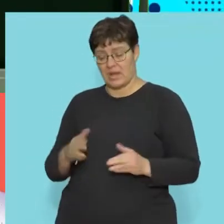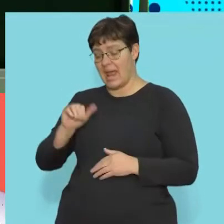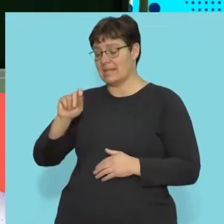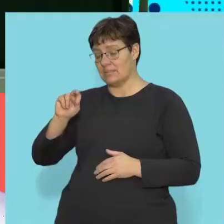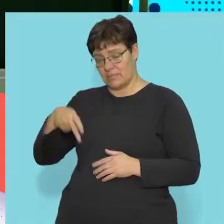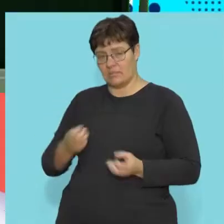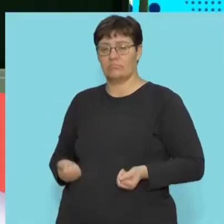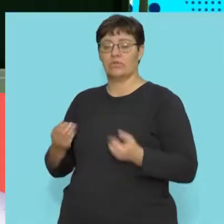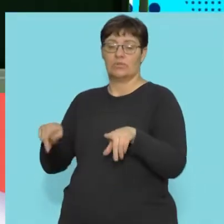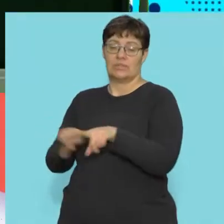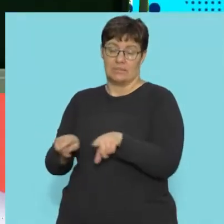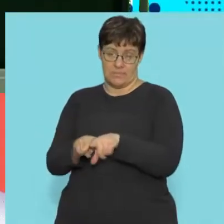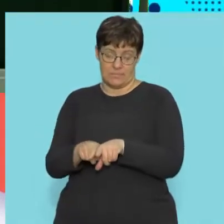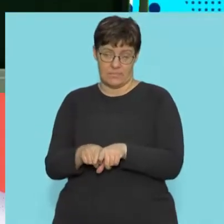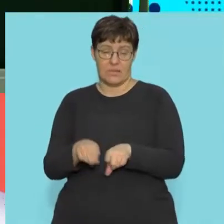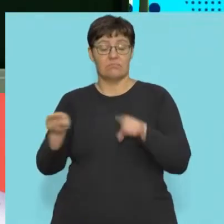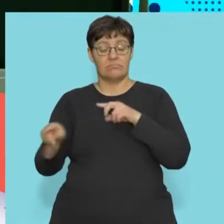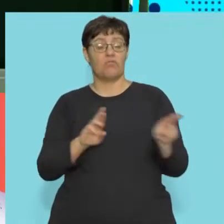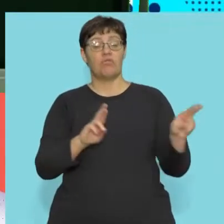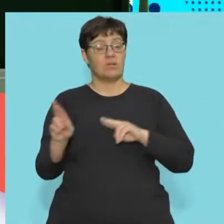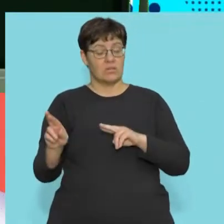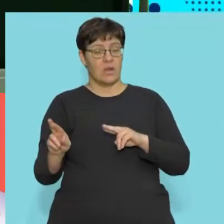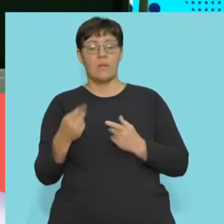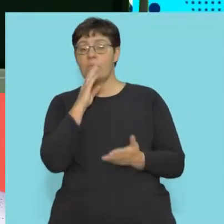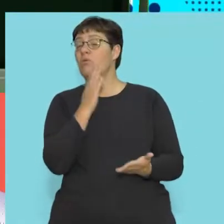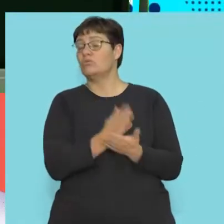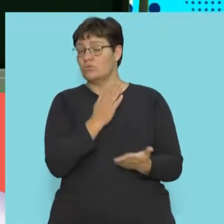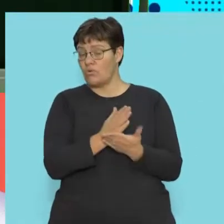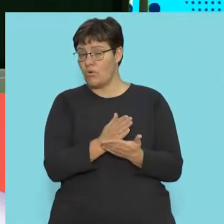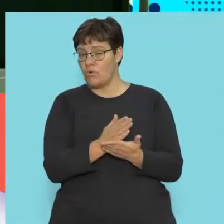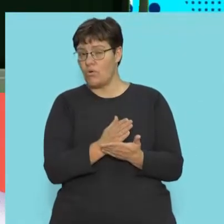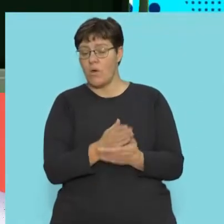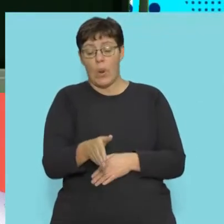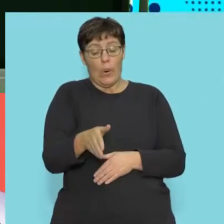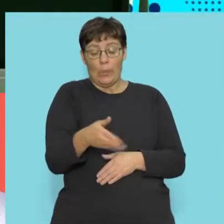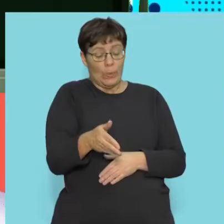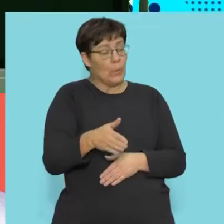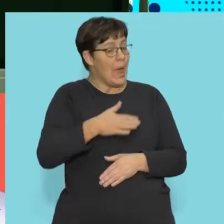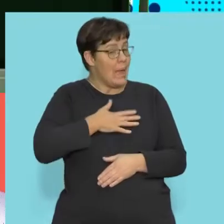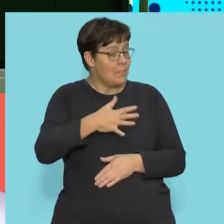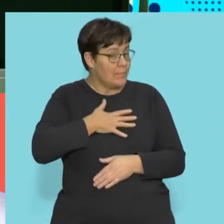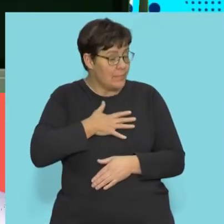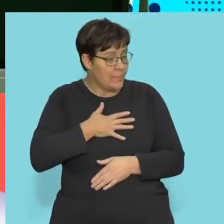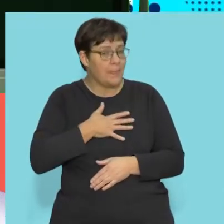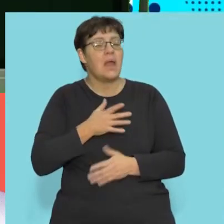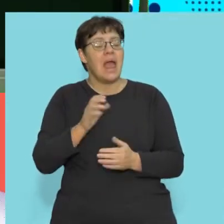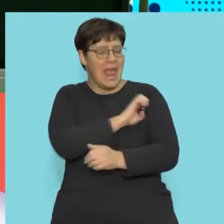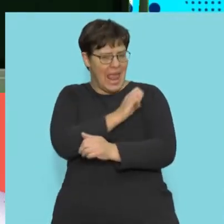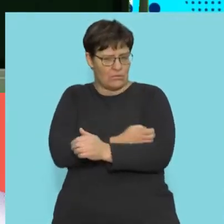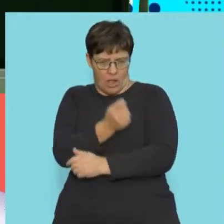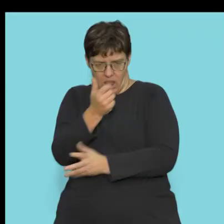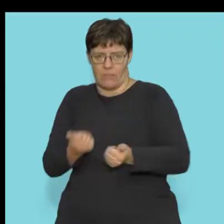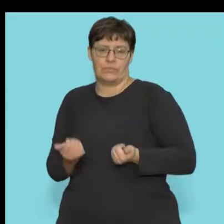ATP is produced. And we said that these were reactions that were ensuring that even in the absence of oxygen, that some energy